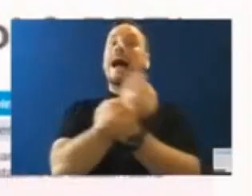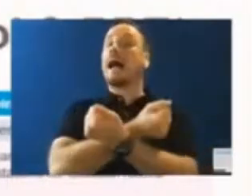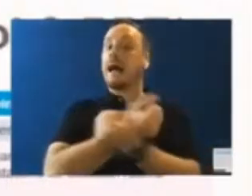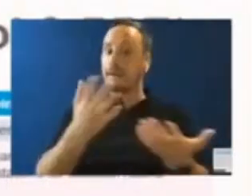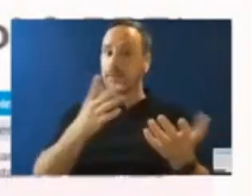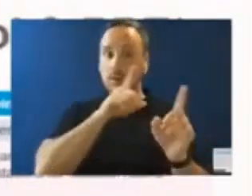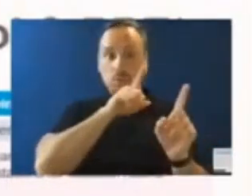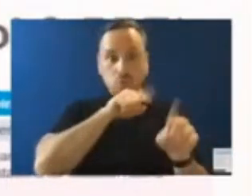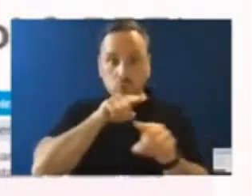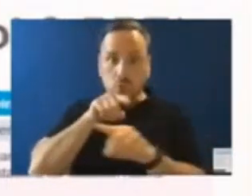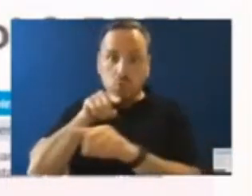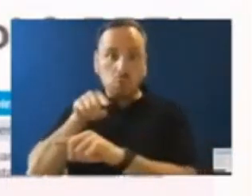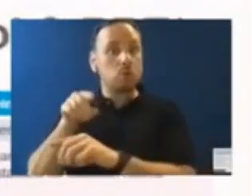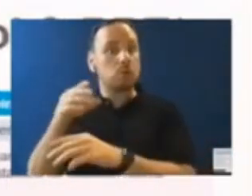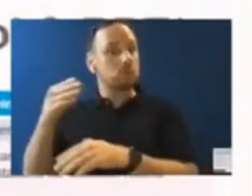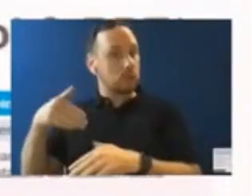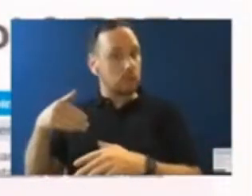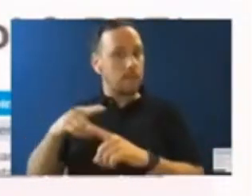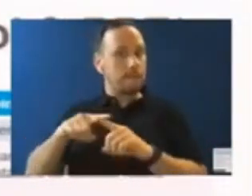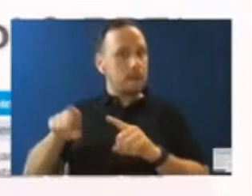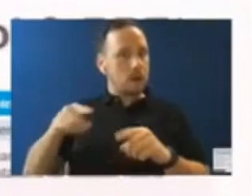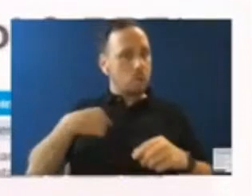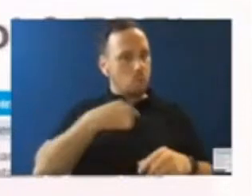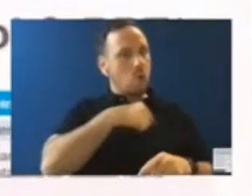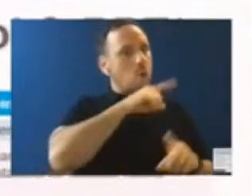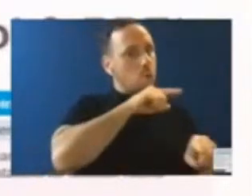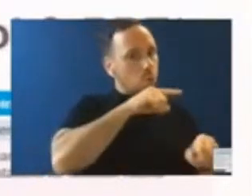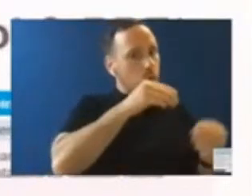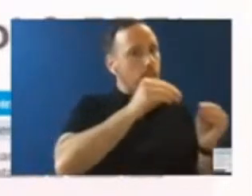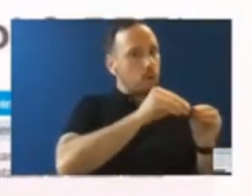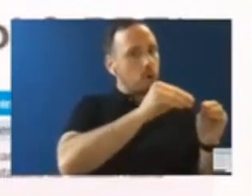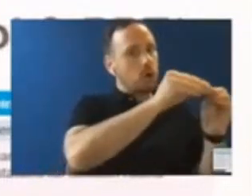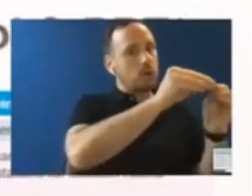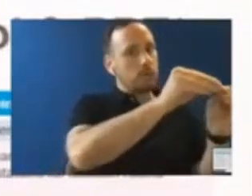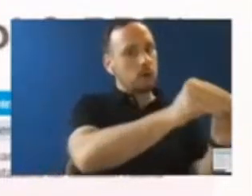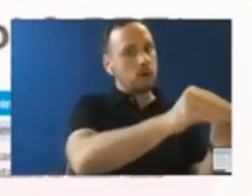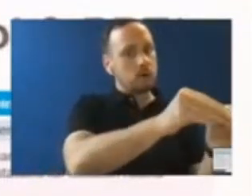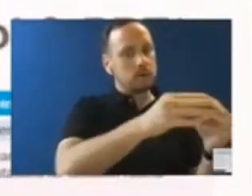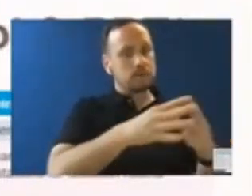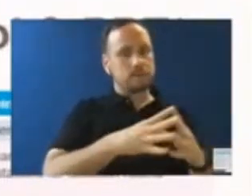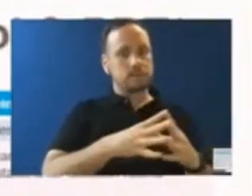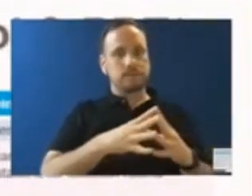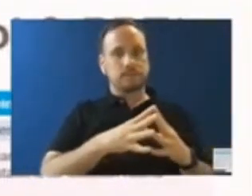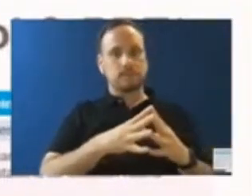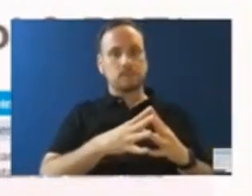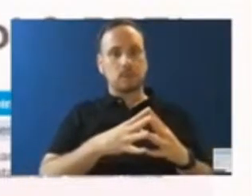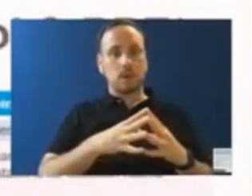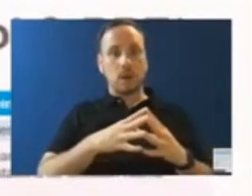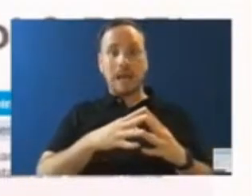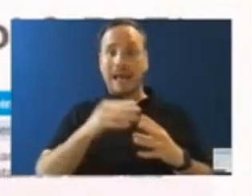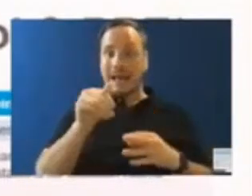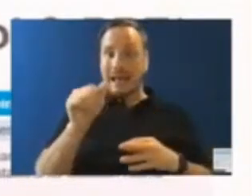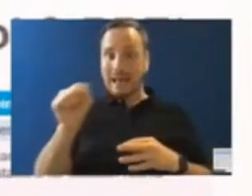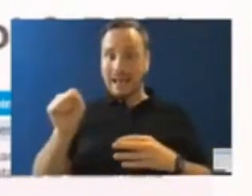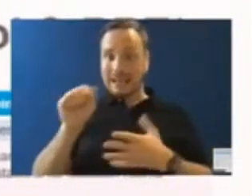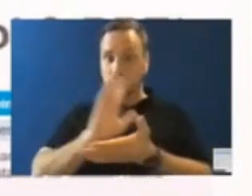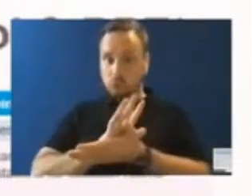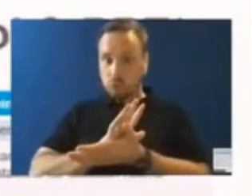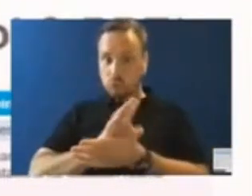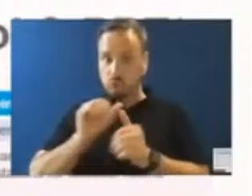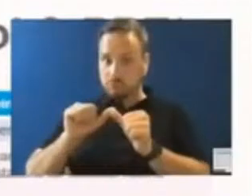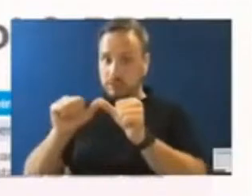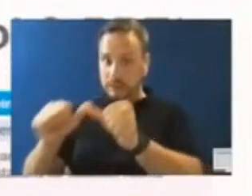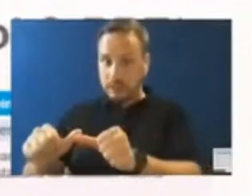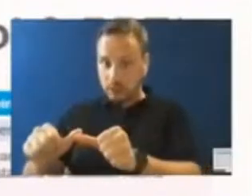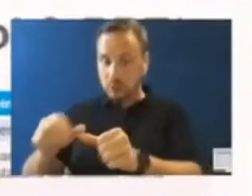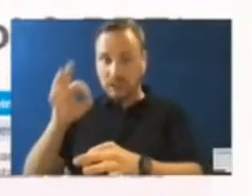ordering more. And as we move through the school year, we will ensure that those products that we need to restock, we will reorder those